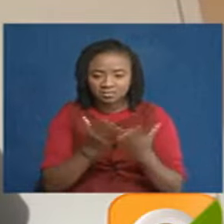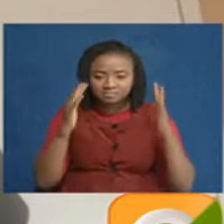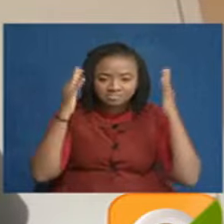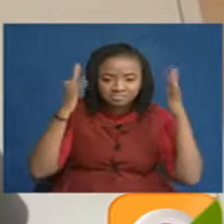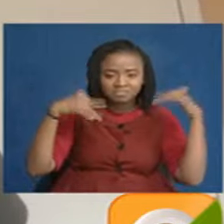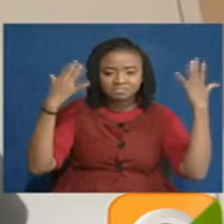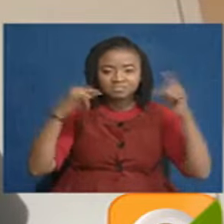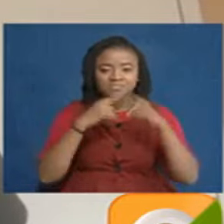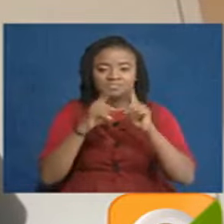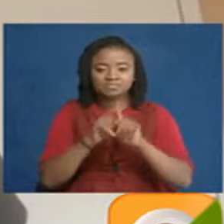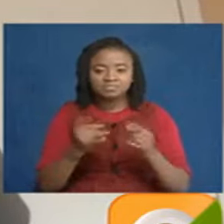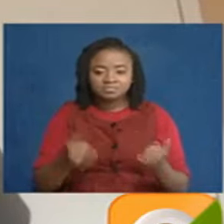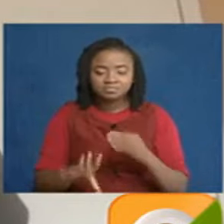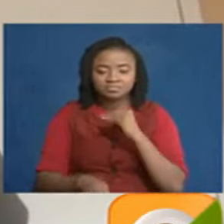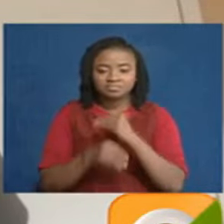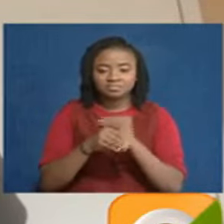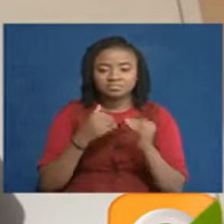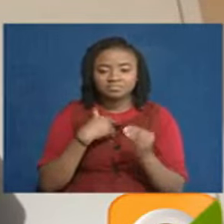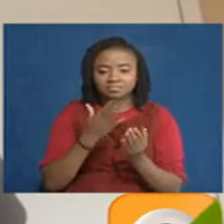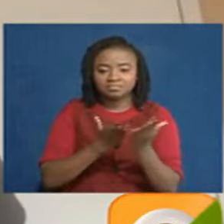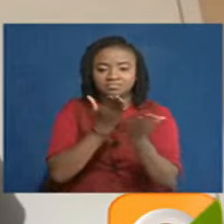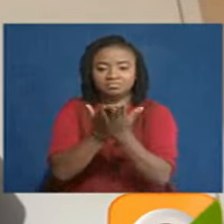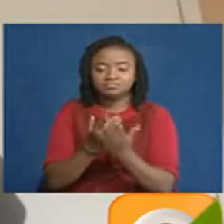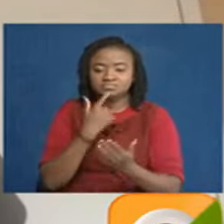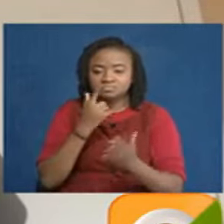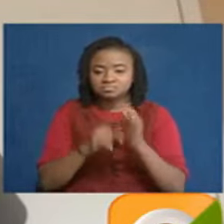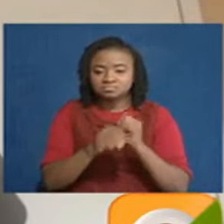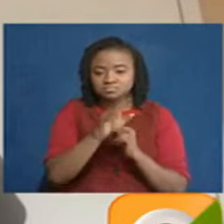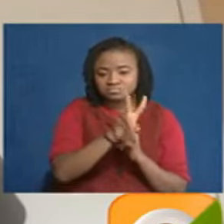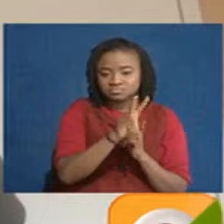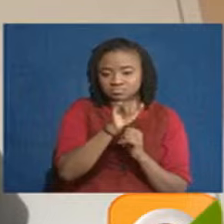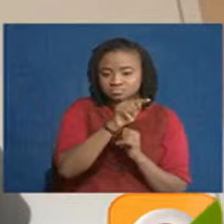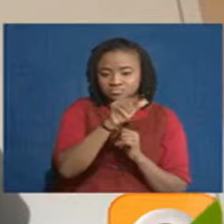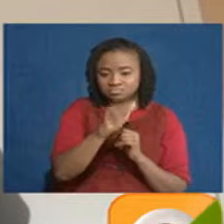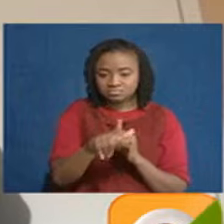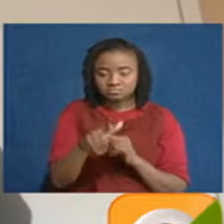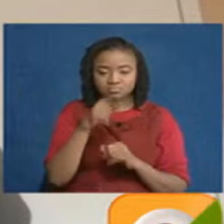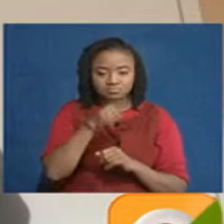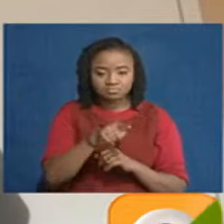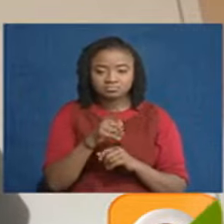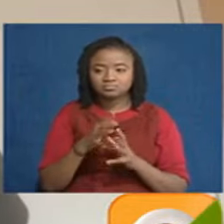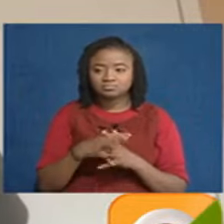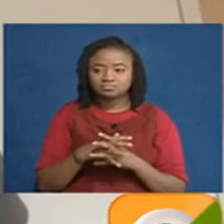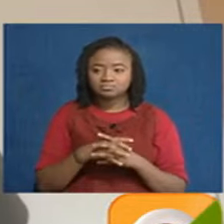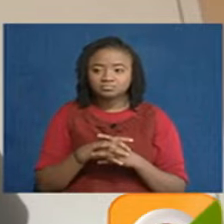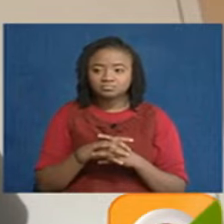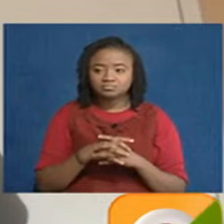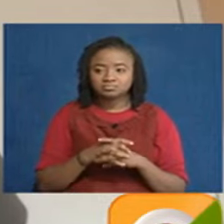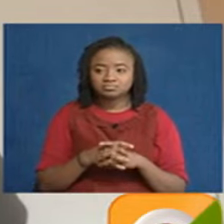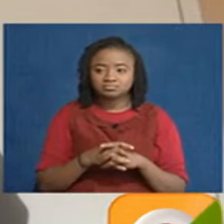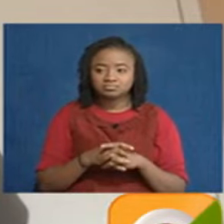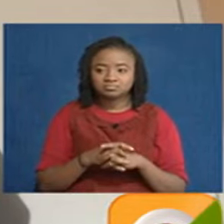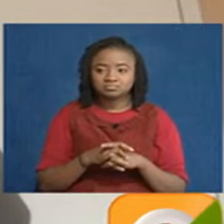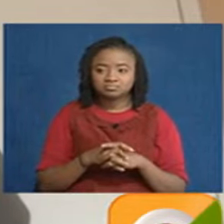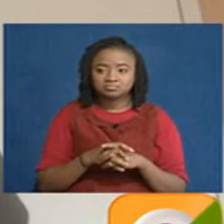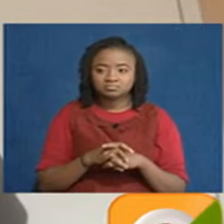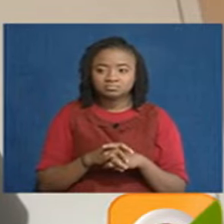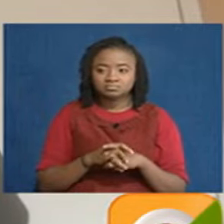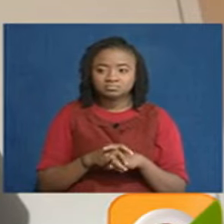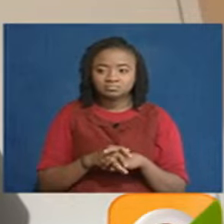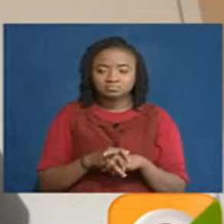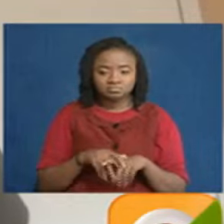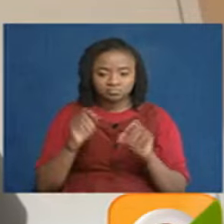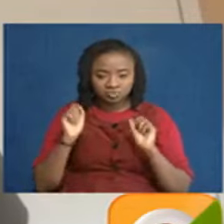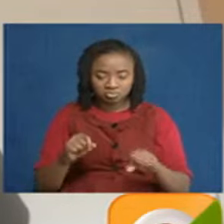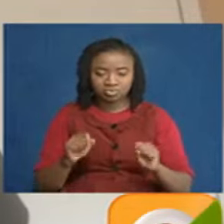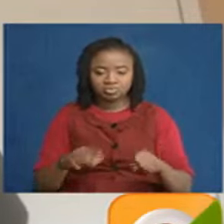proposals that the veto should either be able to be overcome by a large proportion of votes